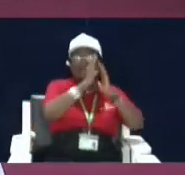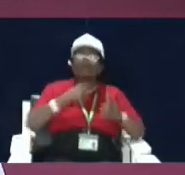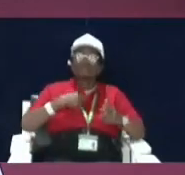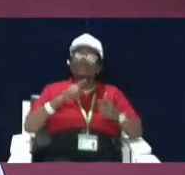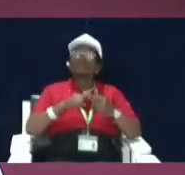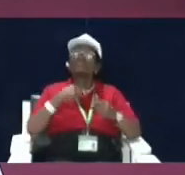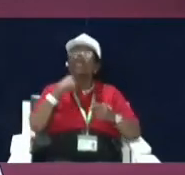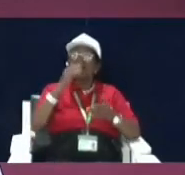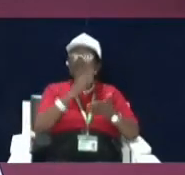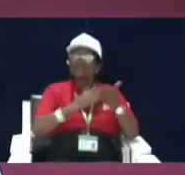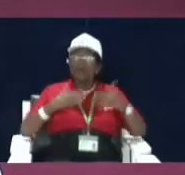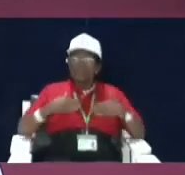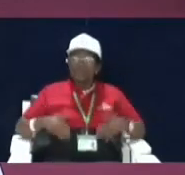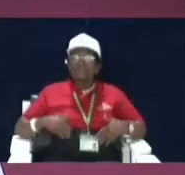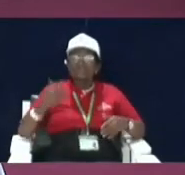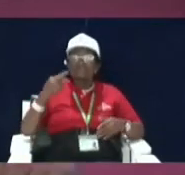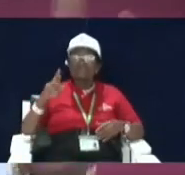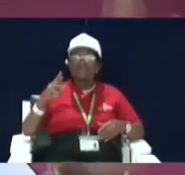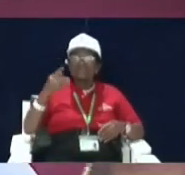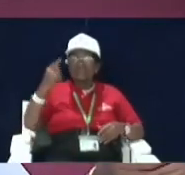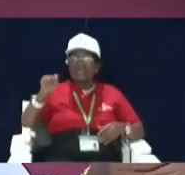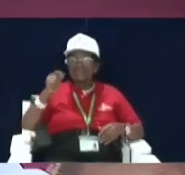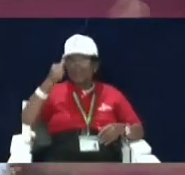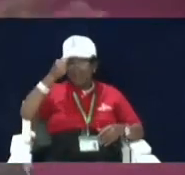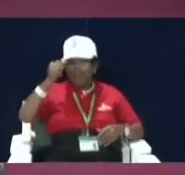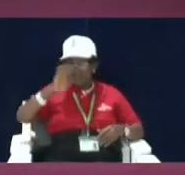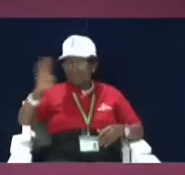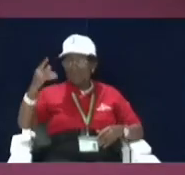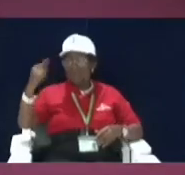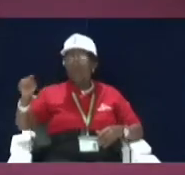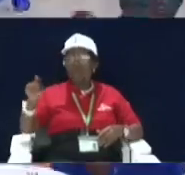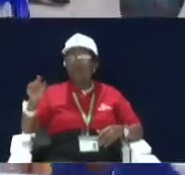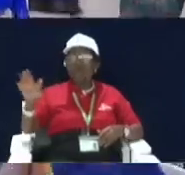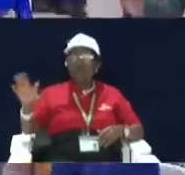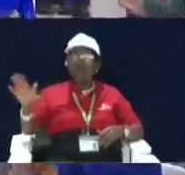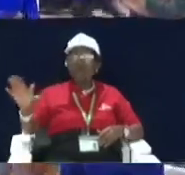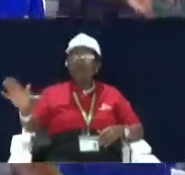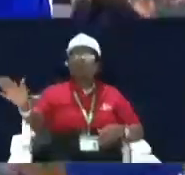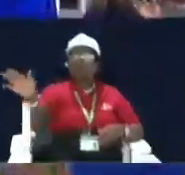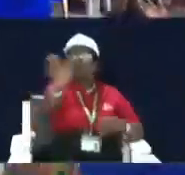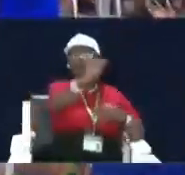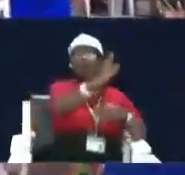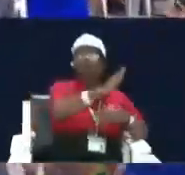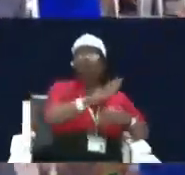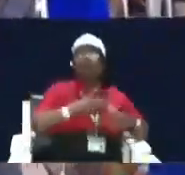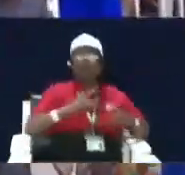the rest of your life, it's going to be a long summer.